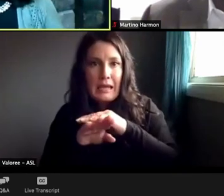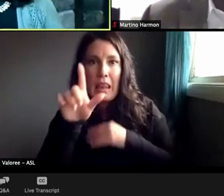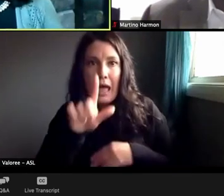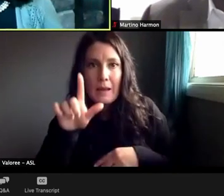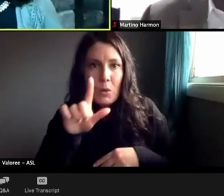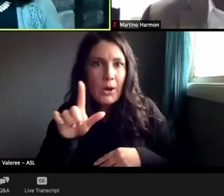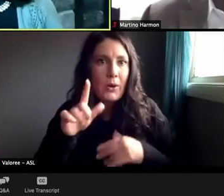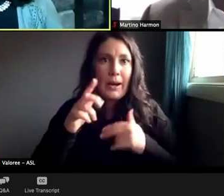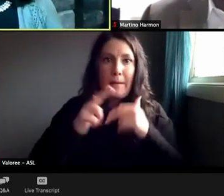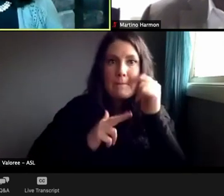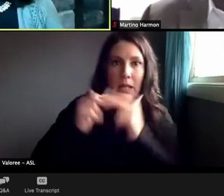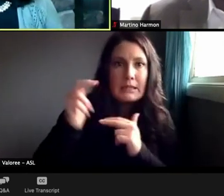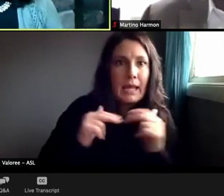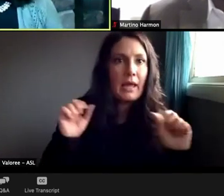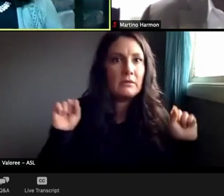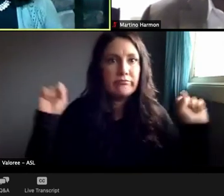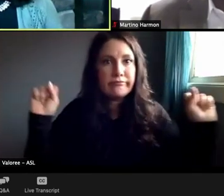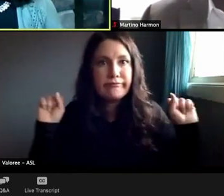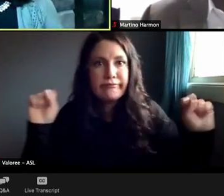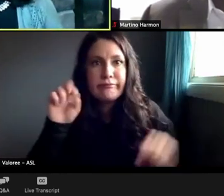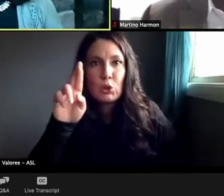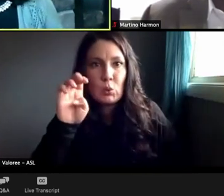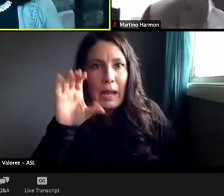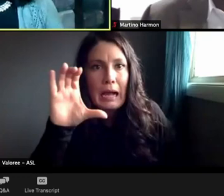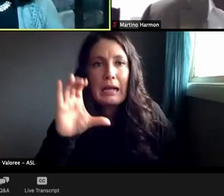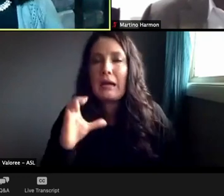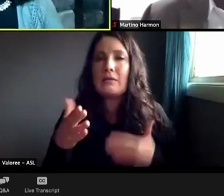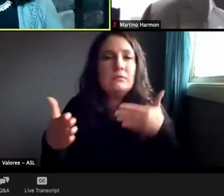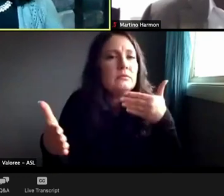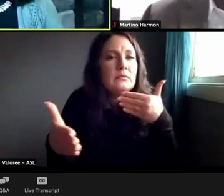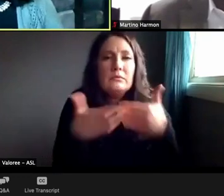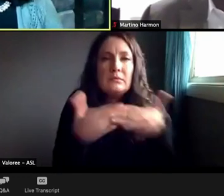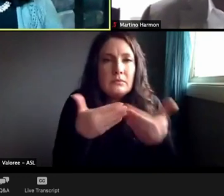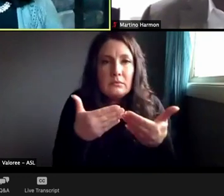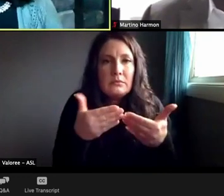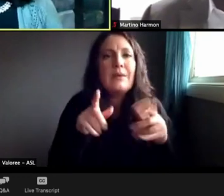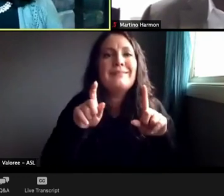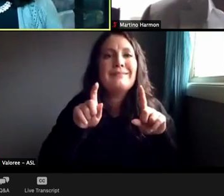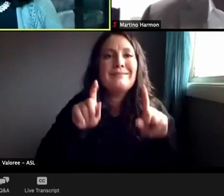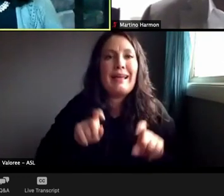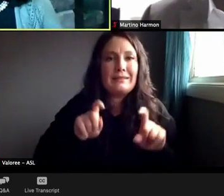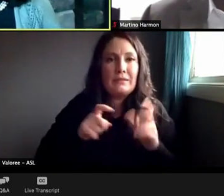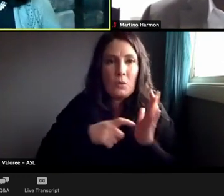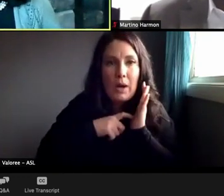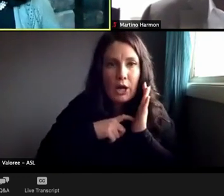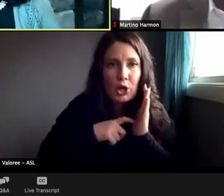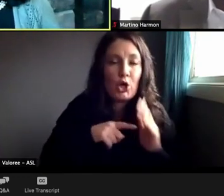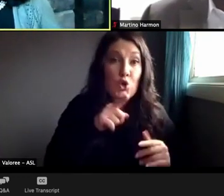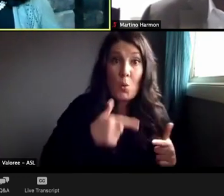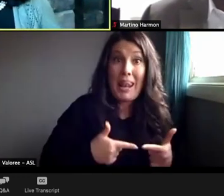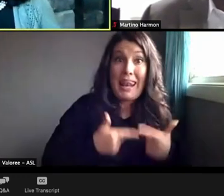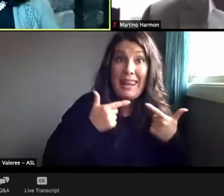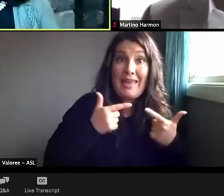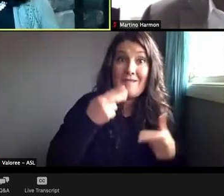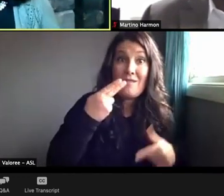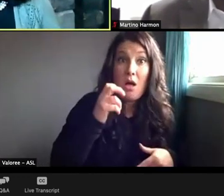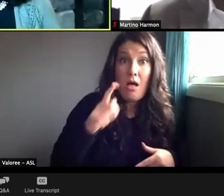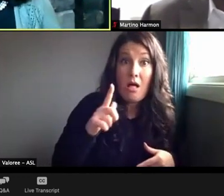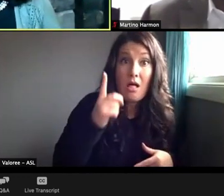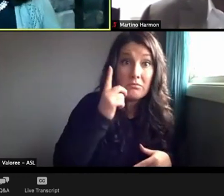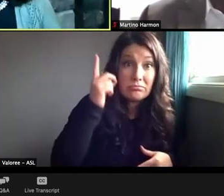rec facilities, that testing will be required, whether you happen to live in the residence hall or you're living on your own somewhere.